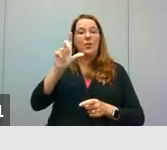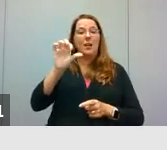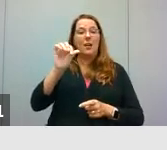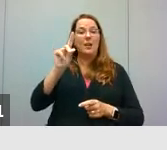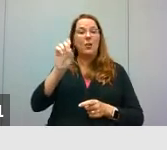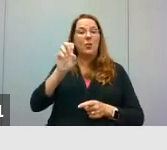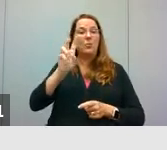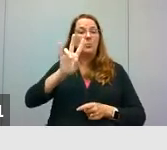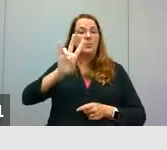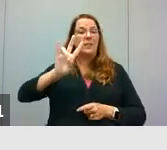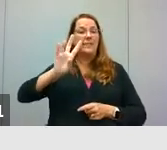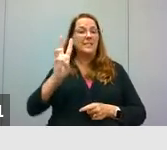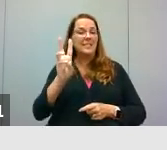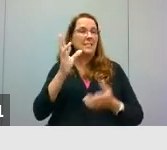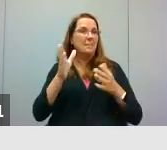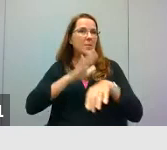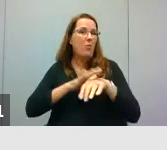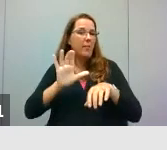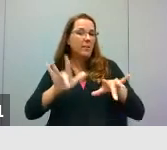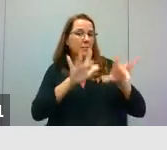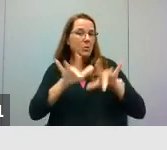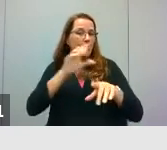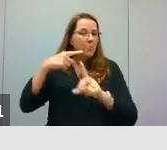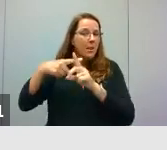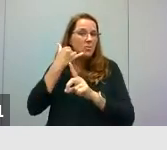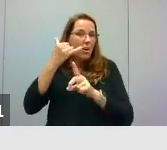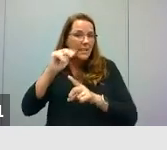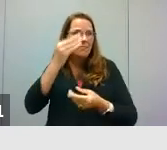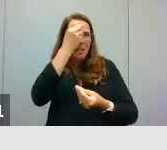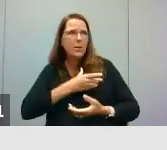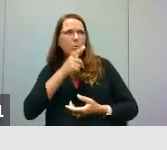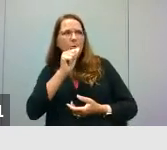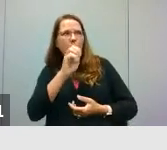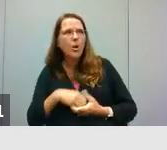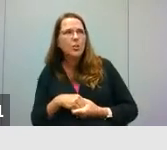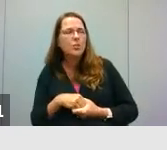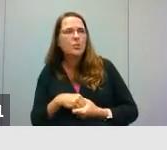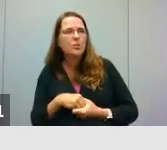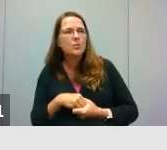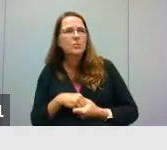and calling in. If you could let me know who you are.